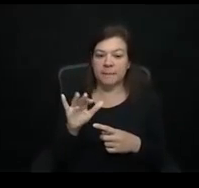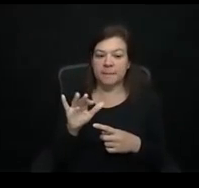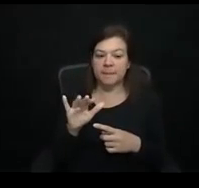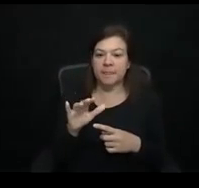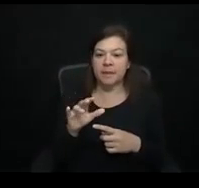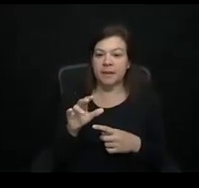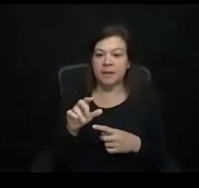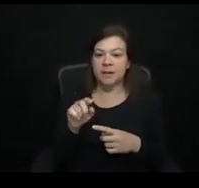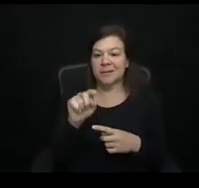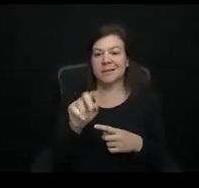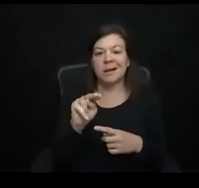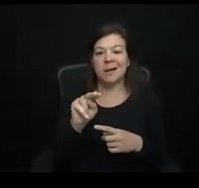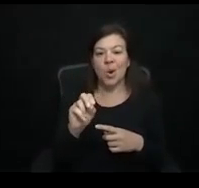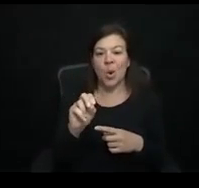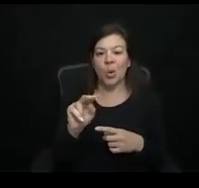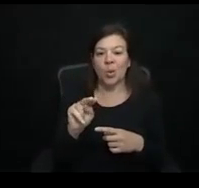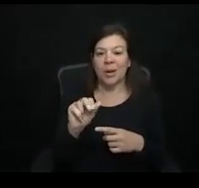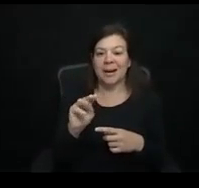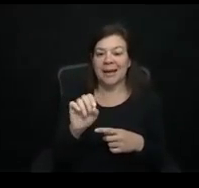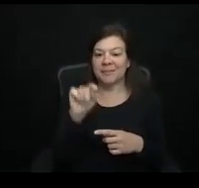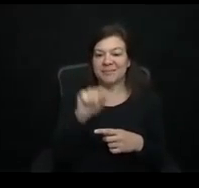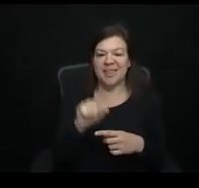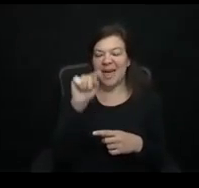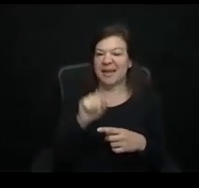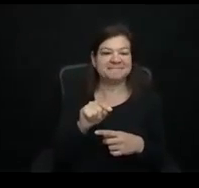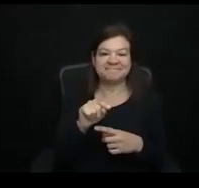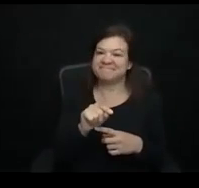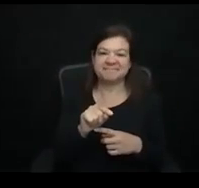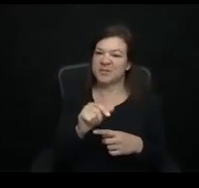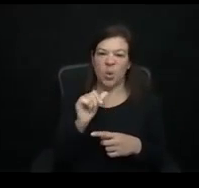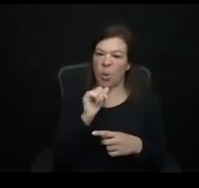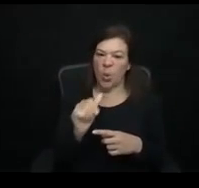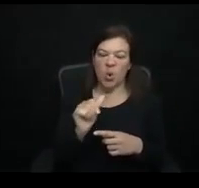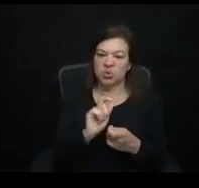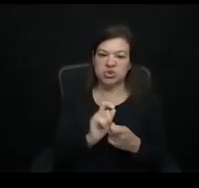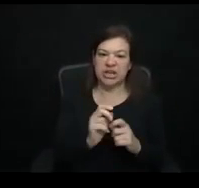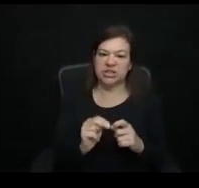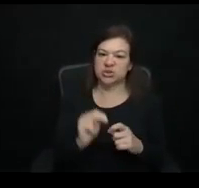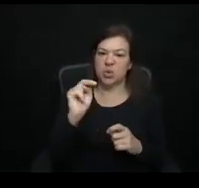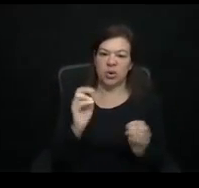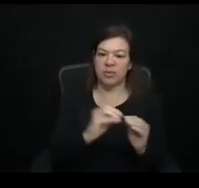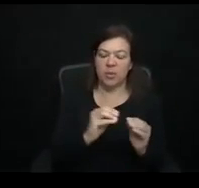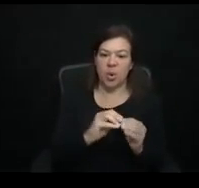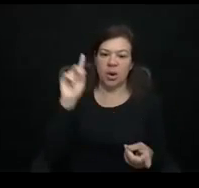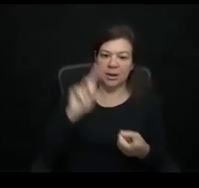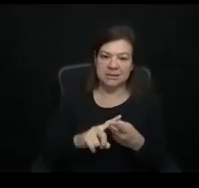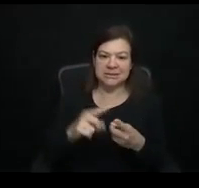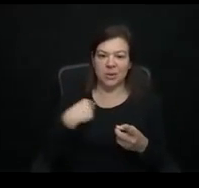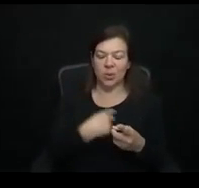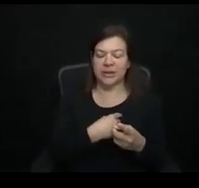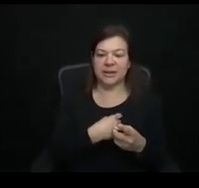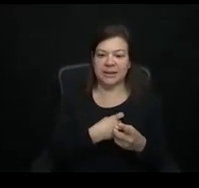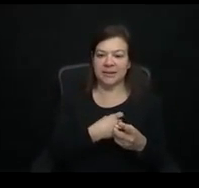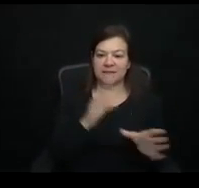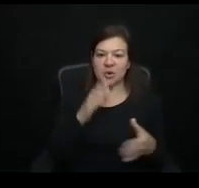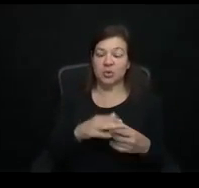name. No name right here. I don't expect that black line to go farther north until we do something with it. We don't